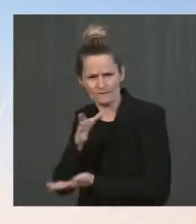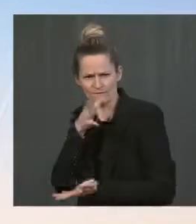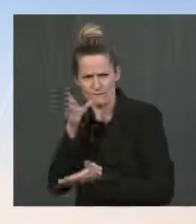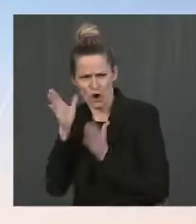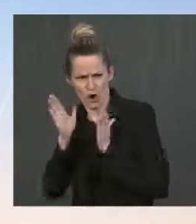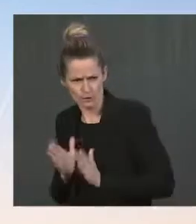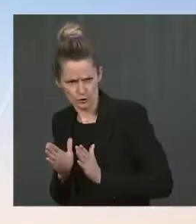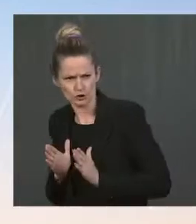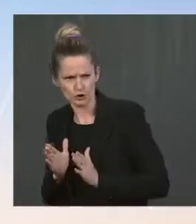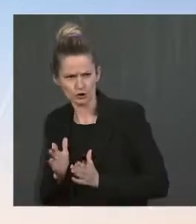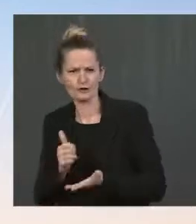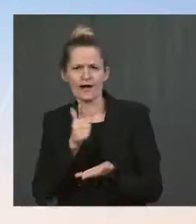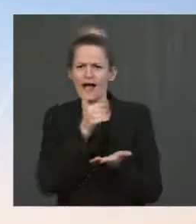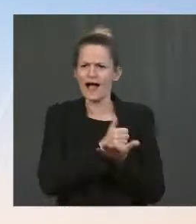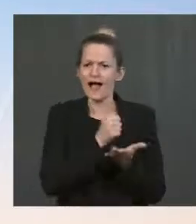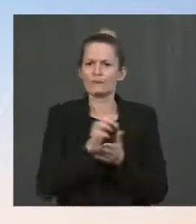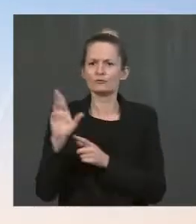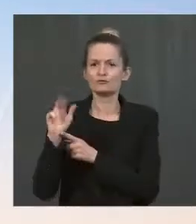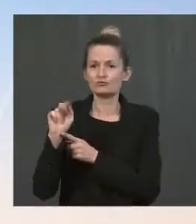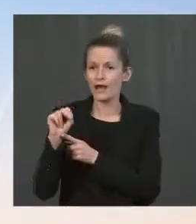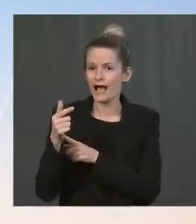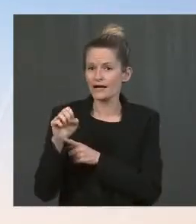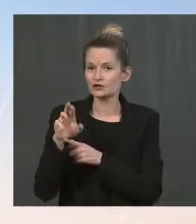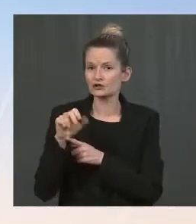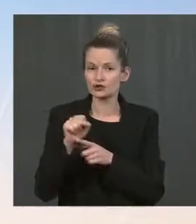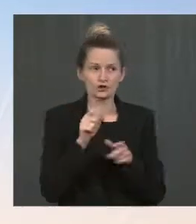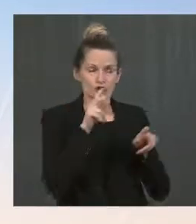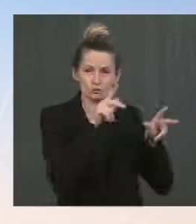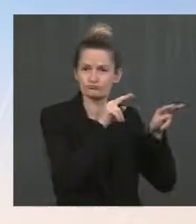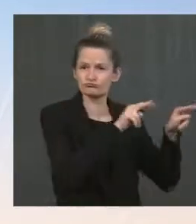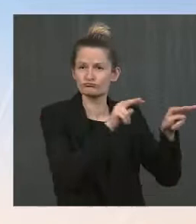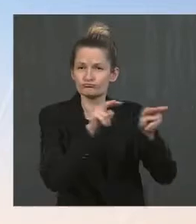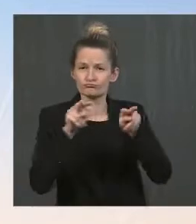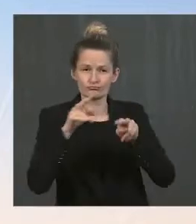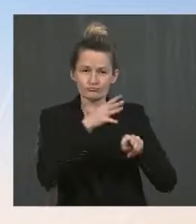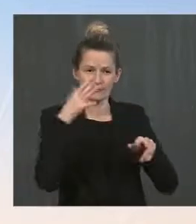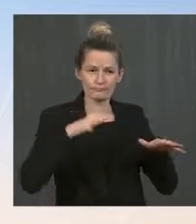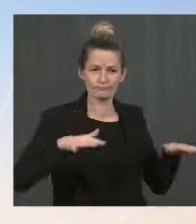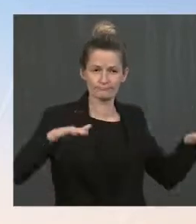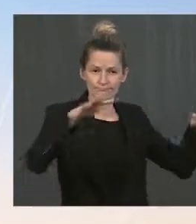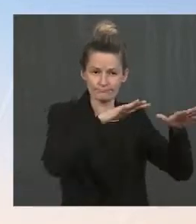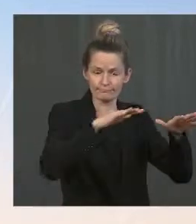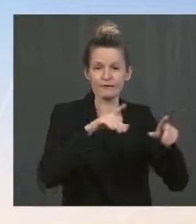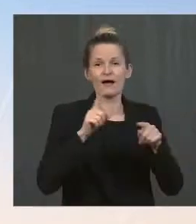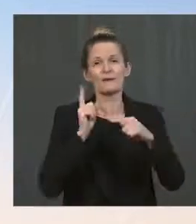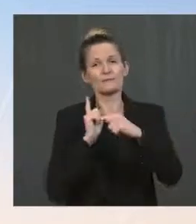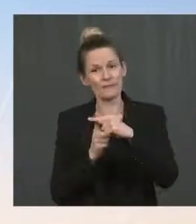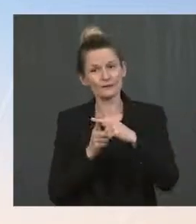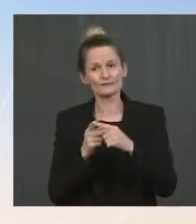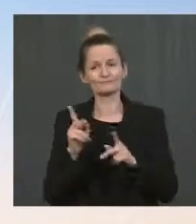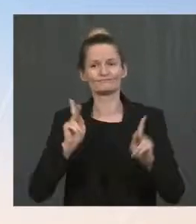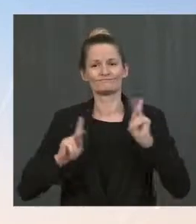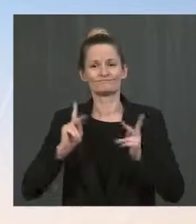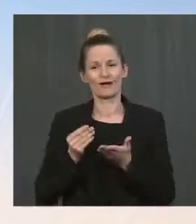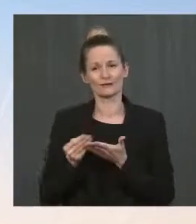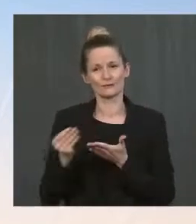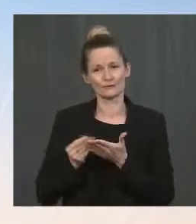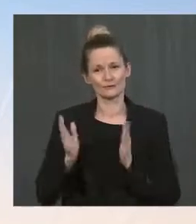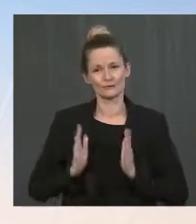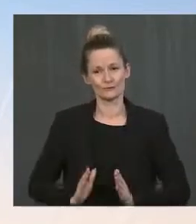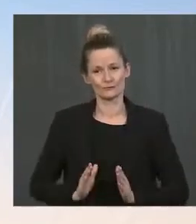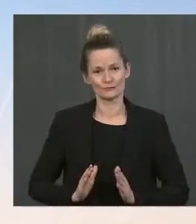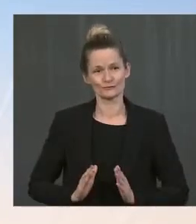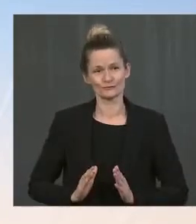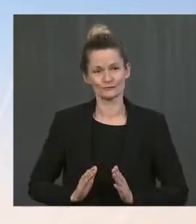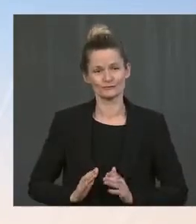is part of the president's competition executive order that he signed a few months back. We'll be holding the inaugural meeting of the